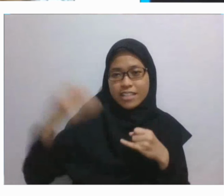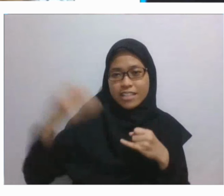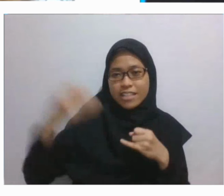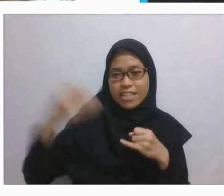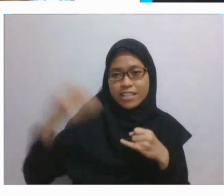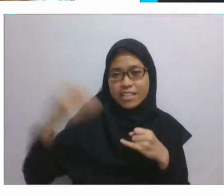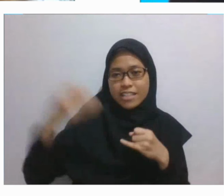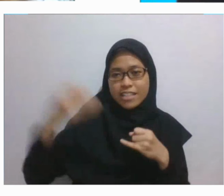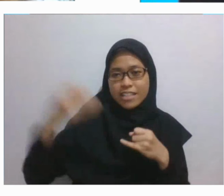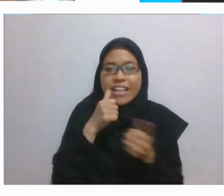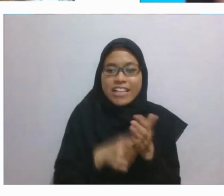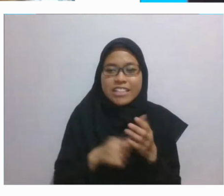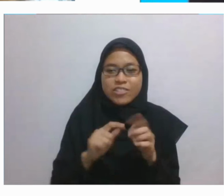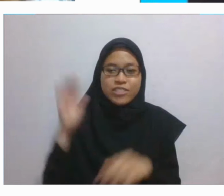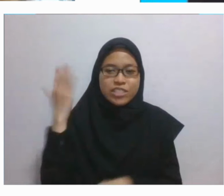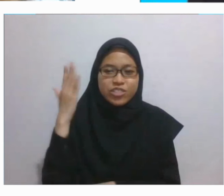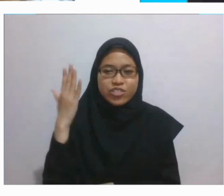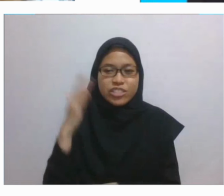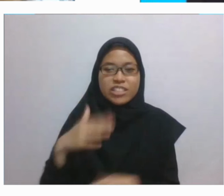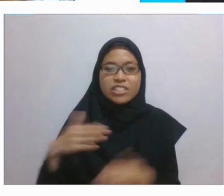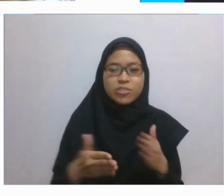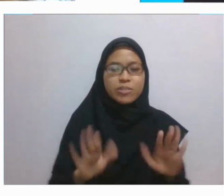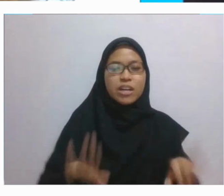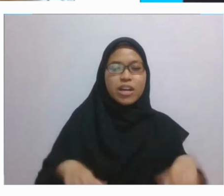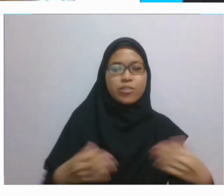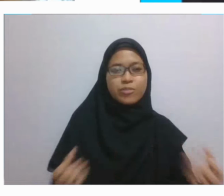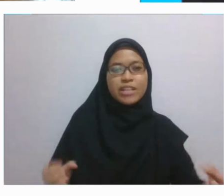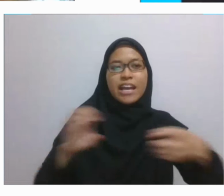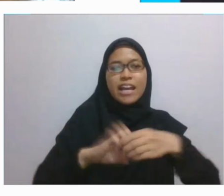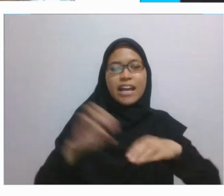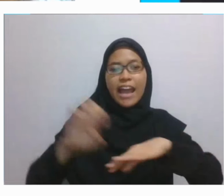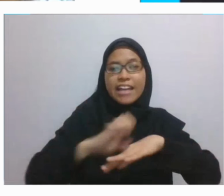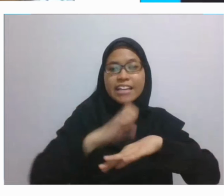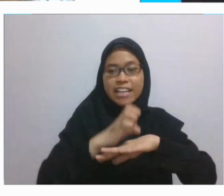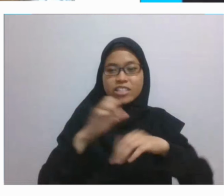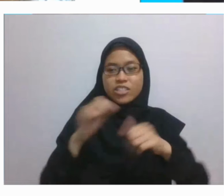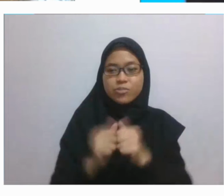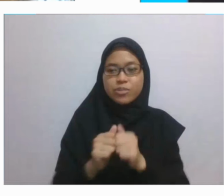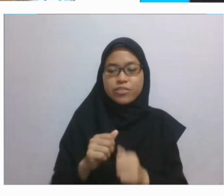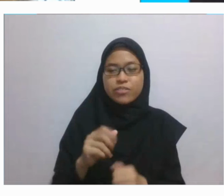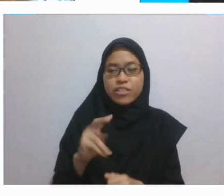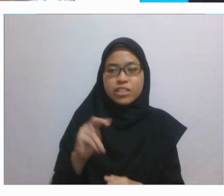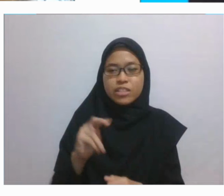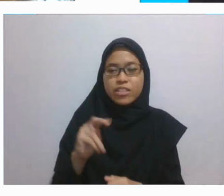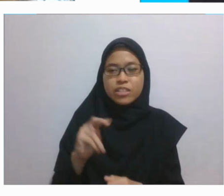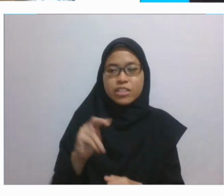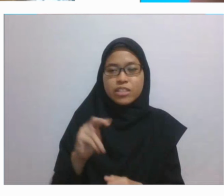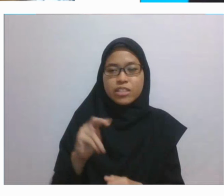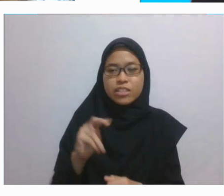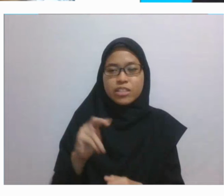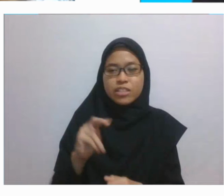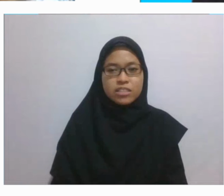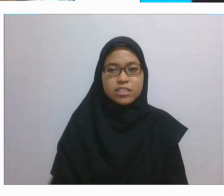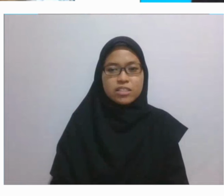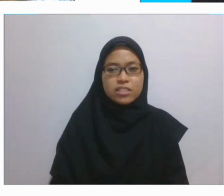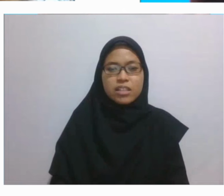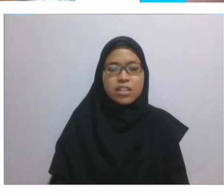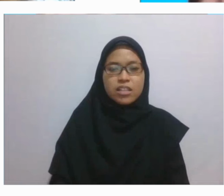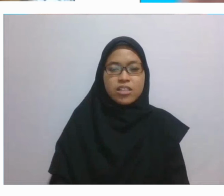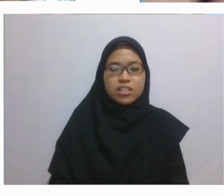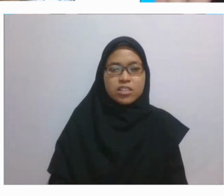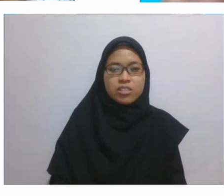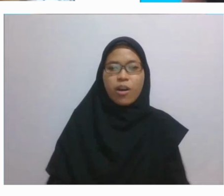on as a way of understanding how we engage with nature. So I just wonder whether there was something around how you live in a city that might not be strictly speaking a